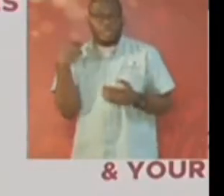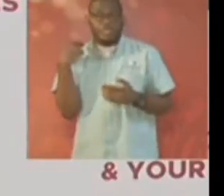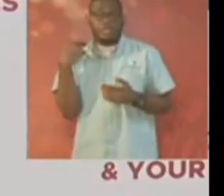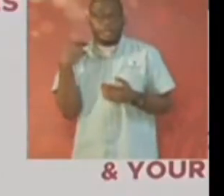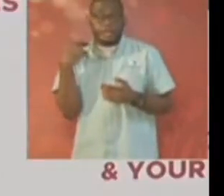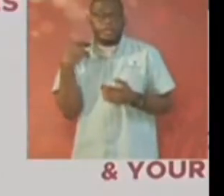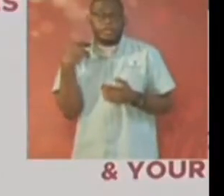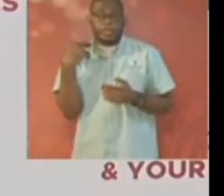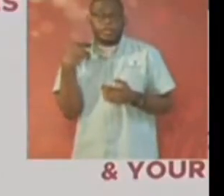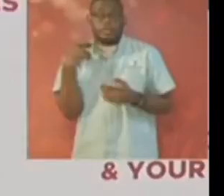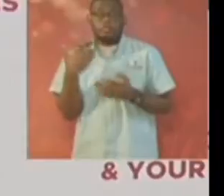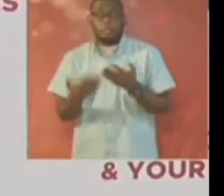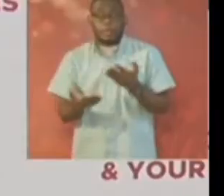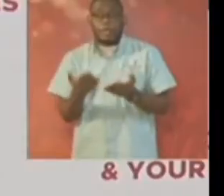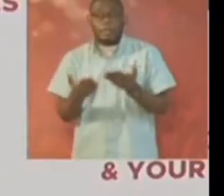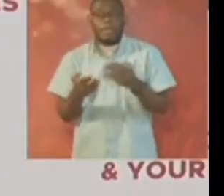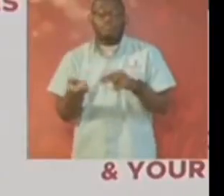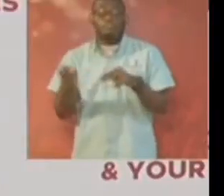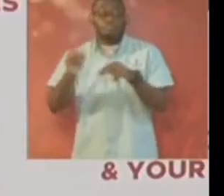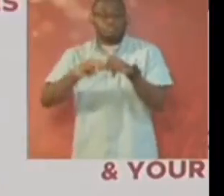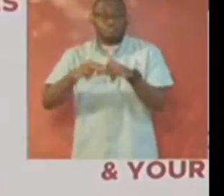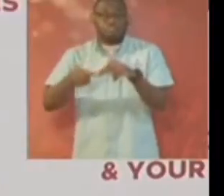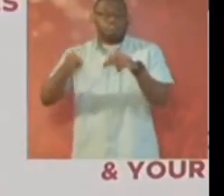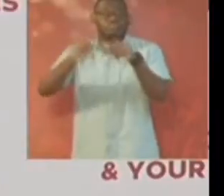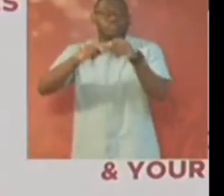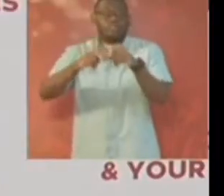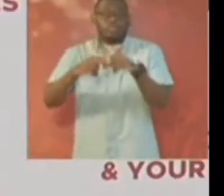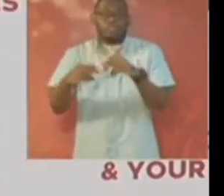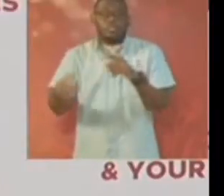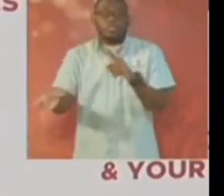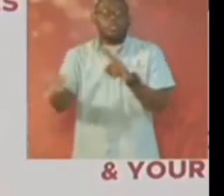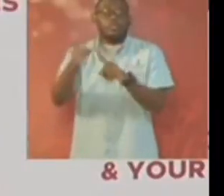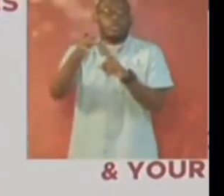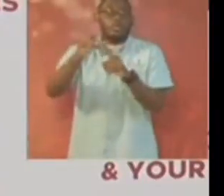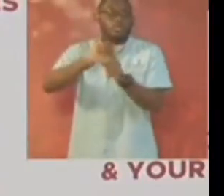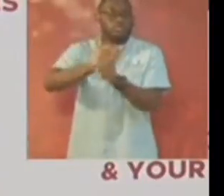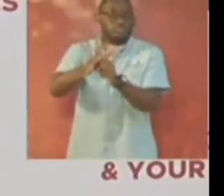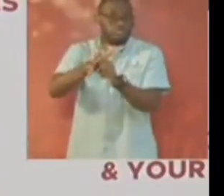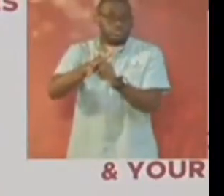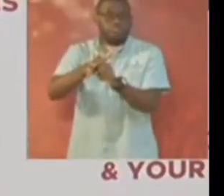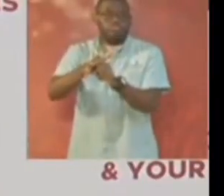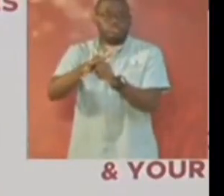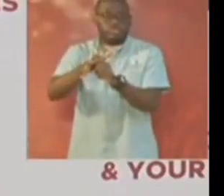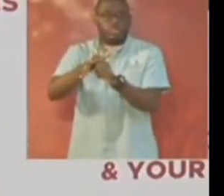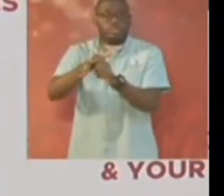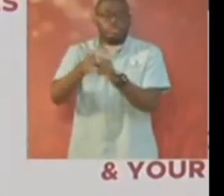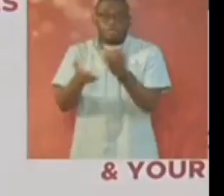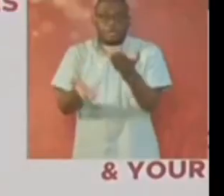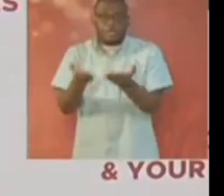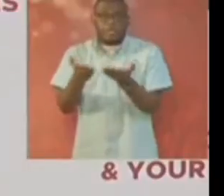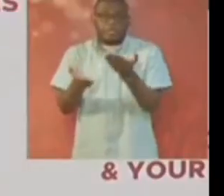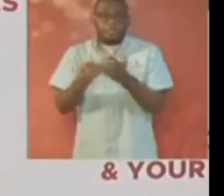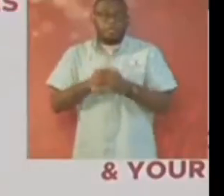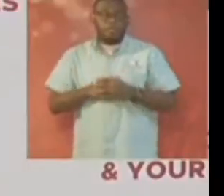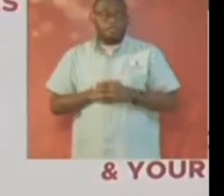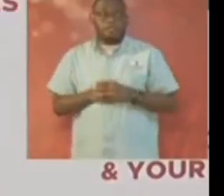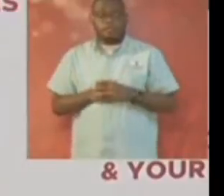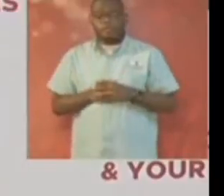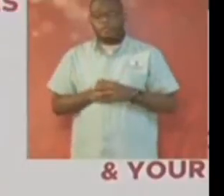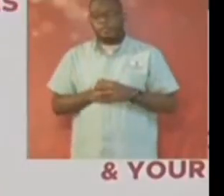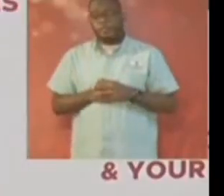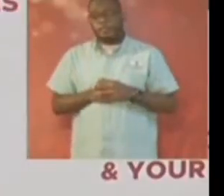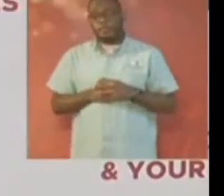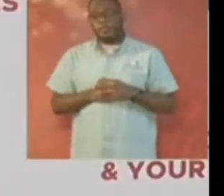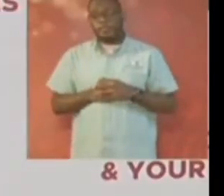their risk of contracting the COVID-19 virus and having an adverse outcome that is